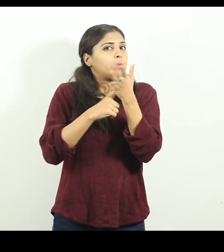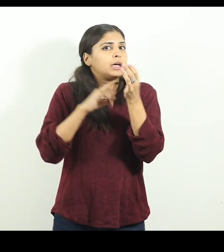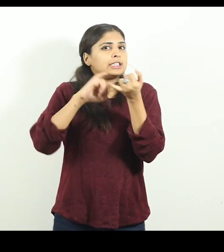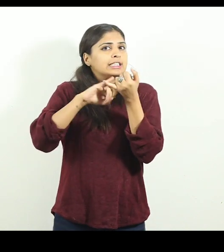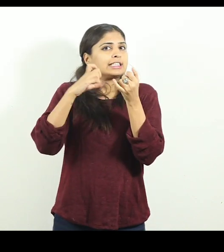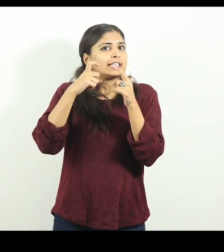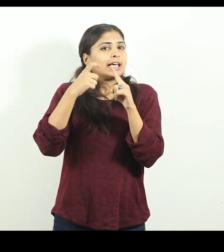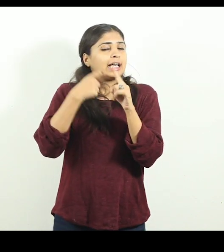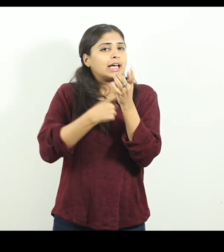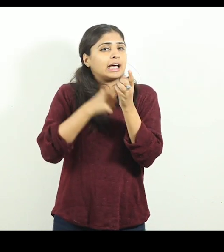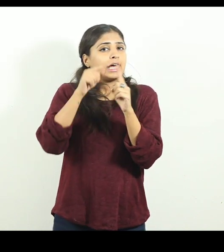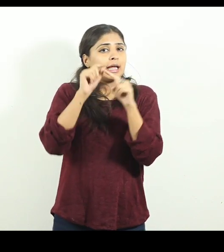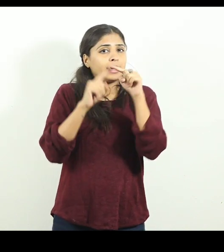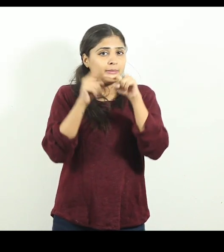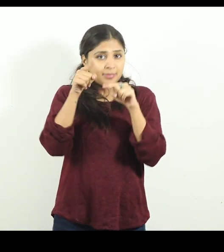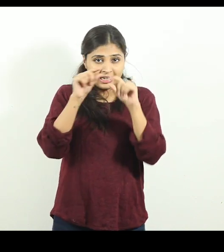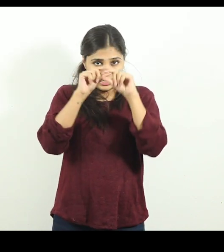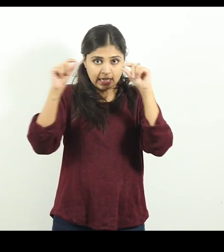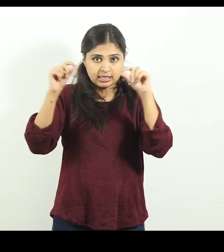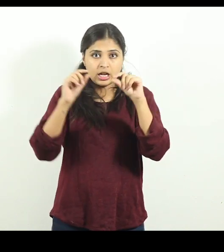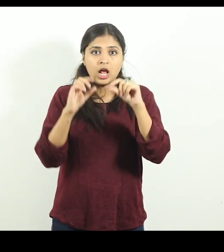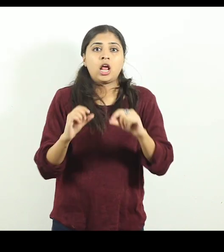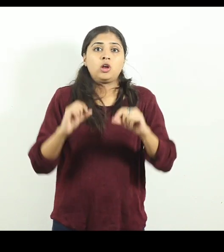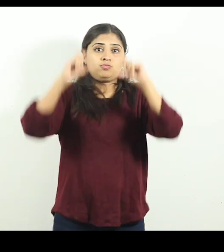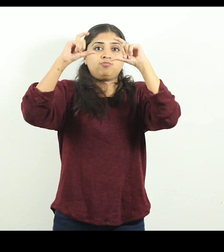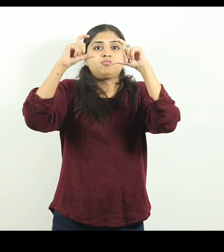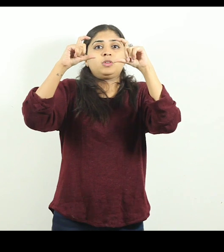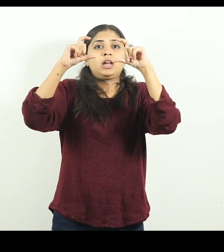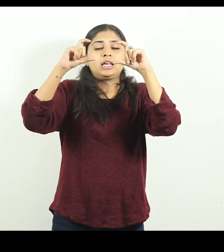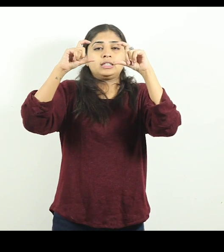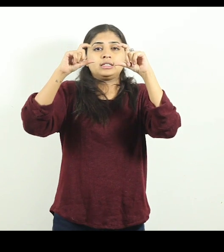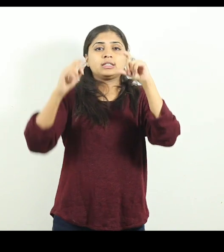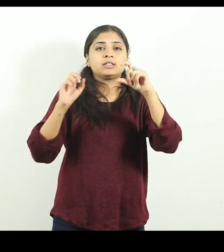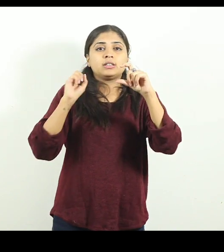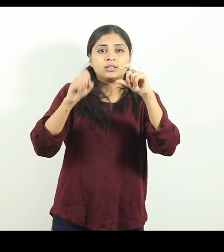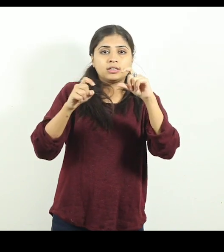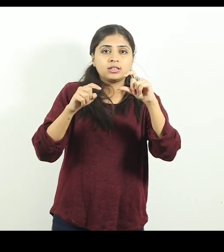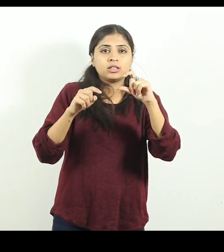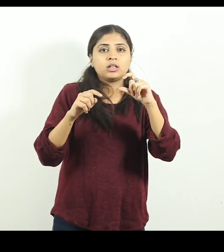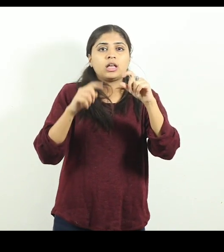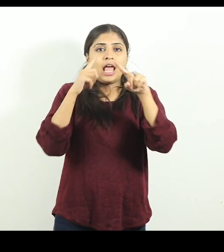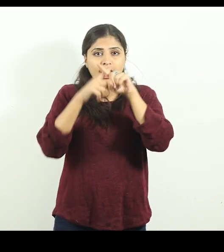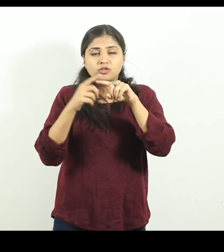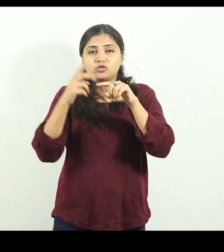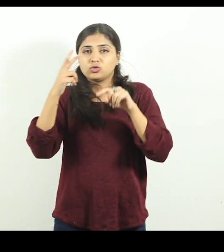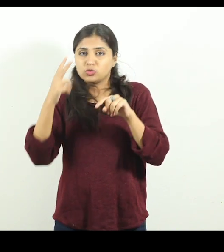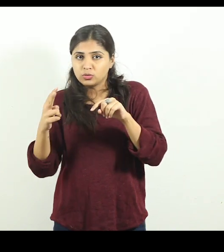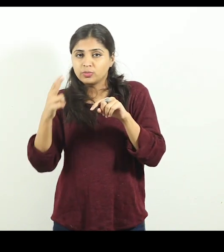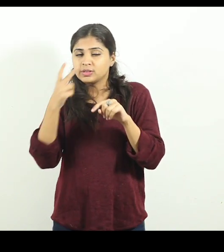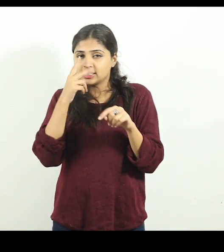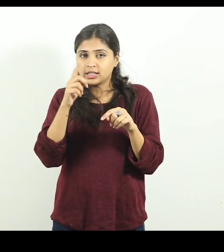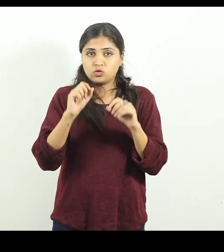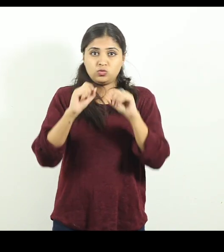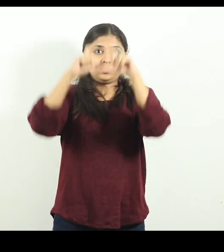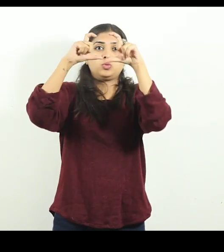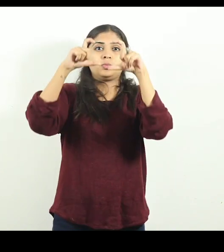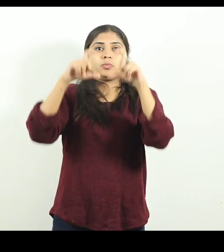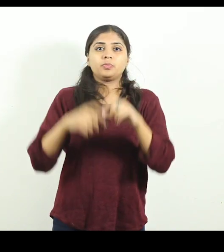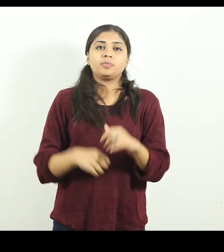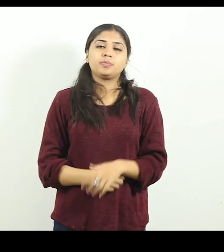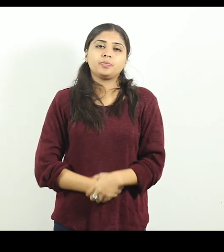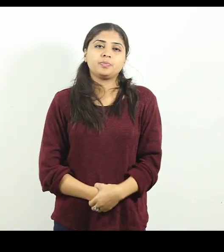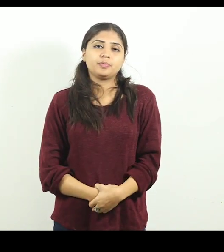Underline. A horizontal line that is placed beneath characters.